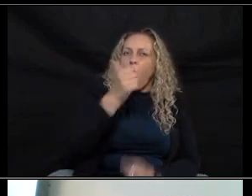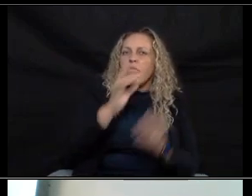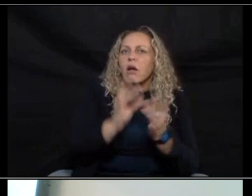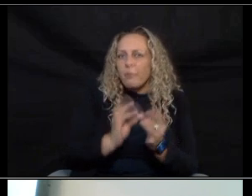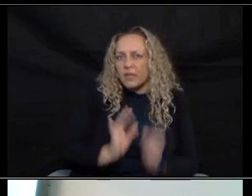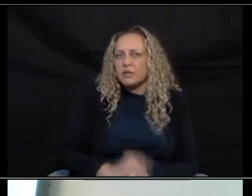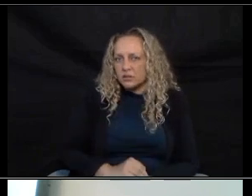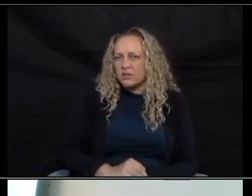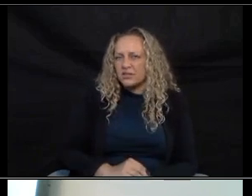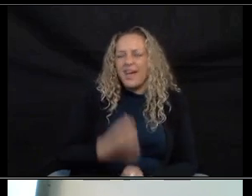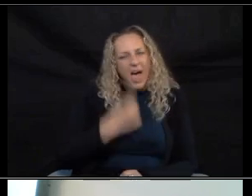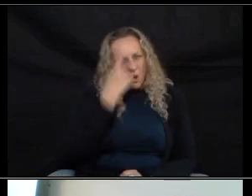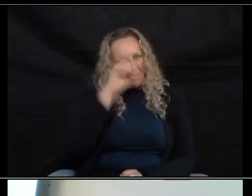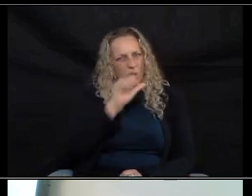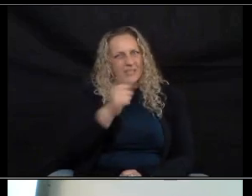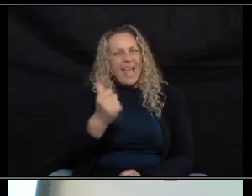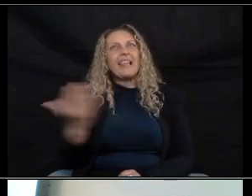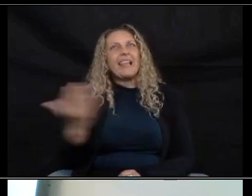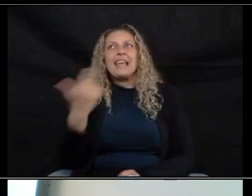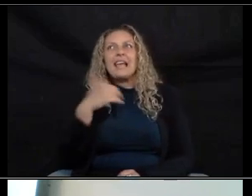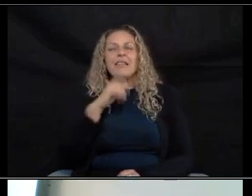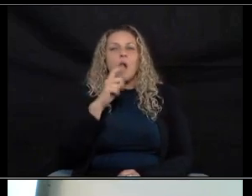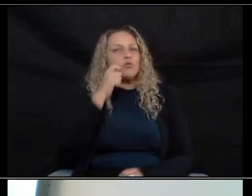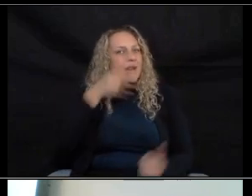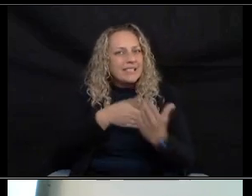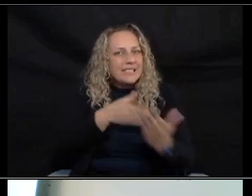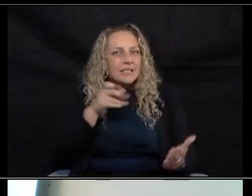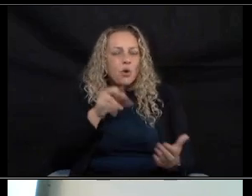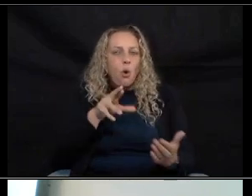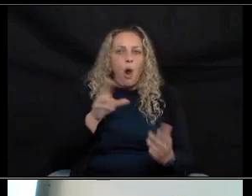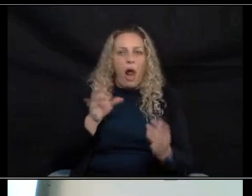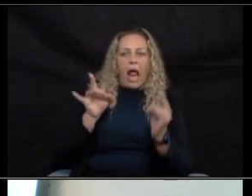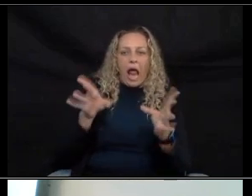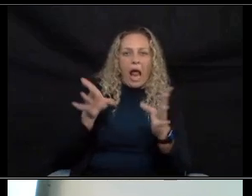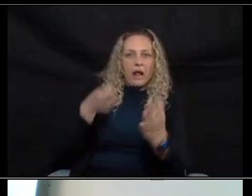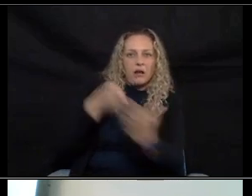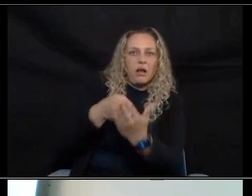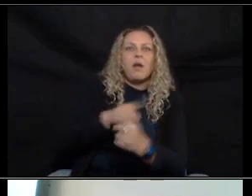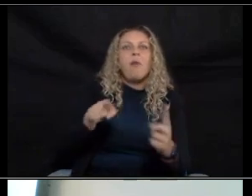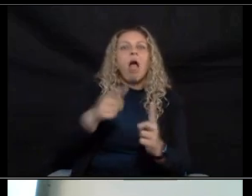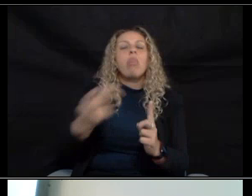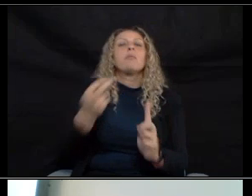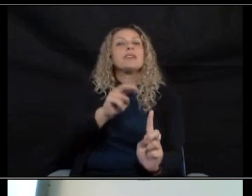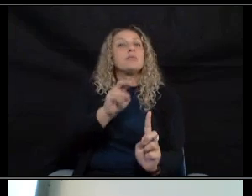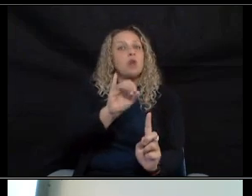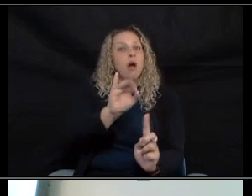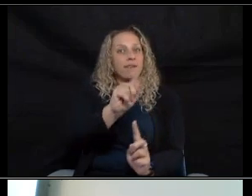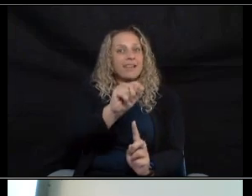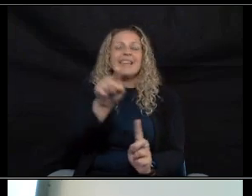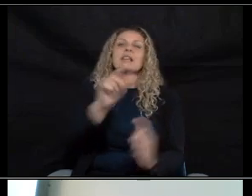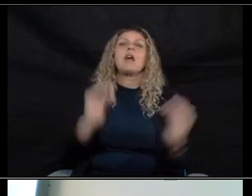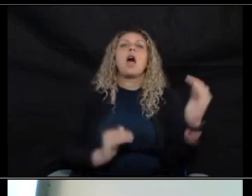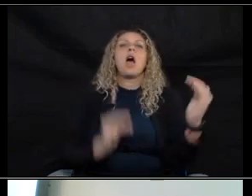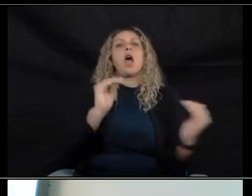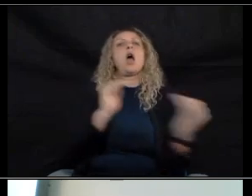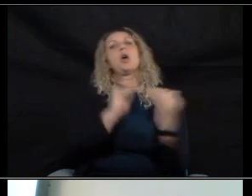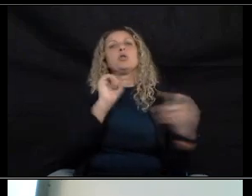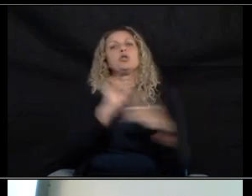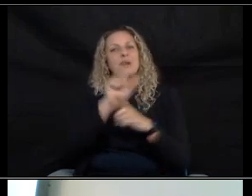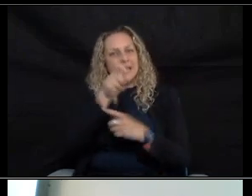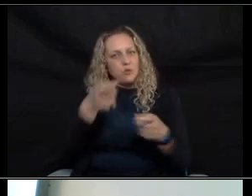comments. I don't think there was anything outward racist or hate speech, but the perception of it is where the equity training needs to